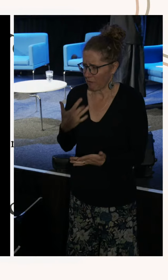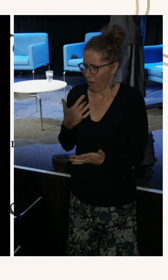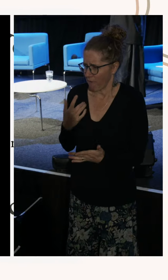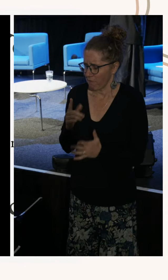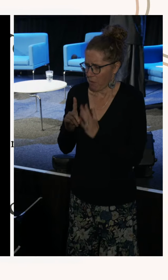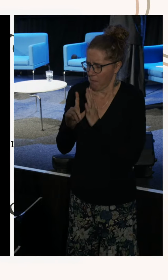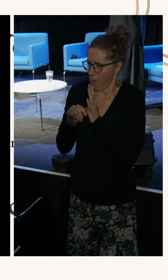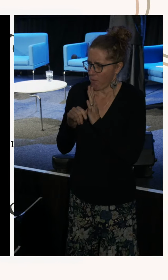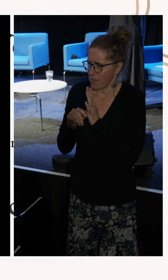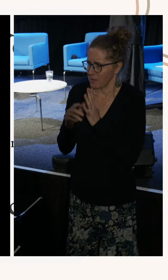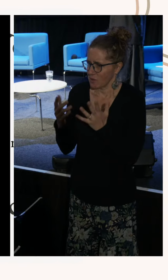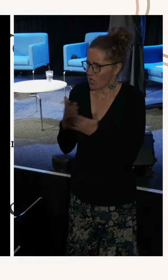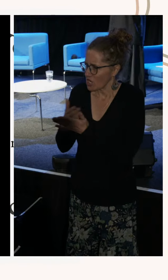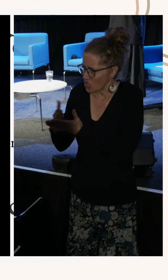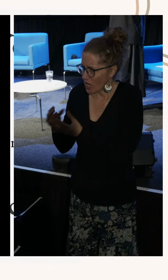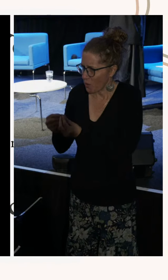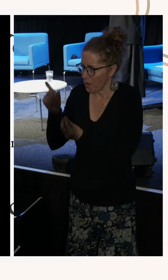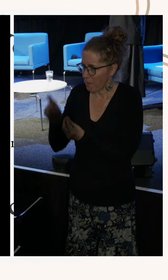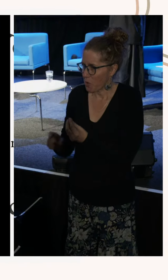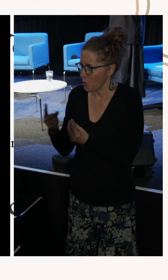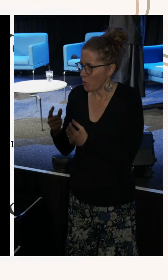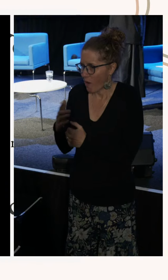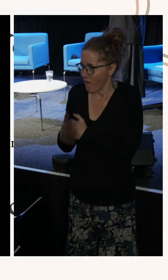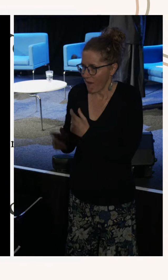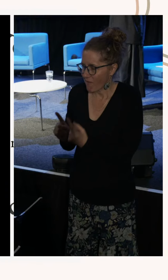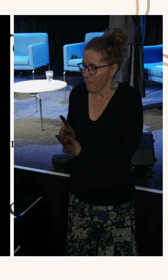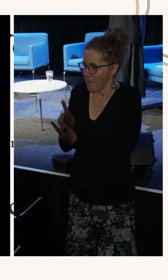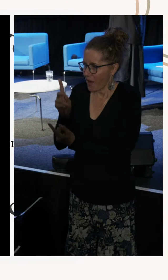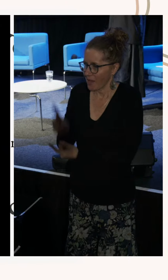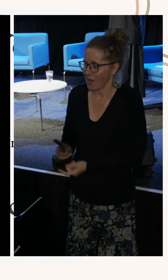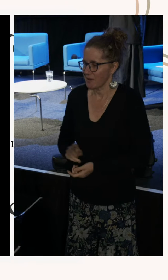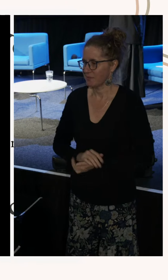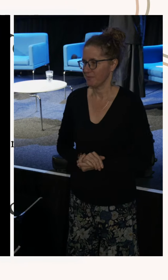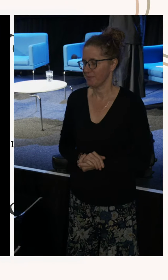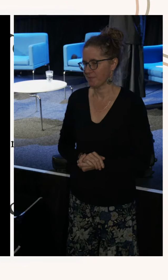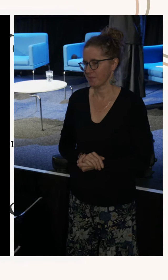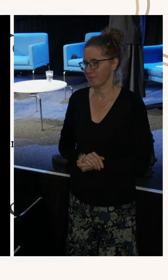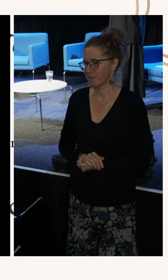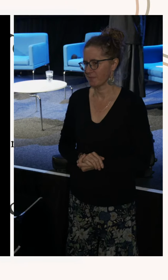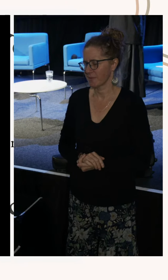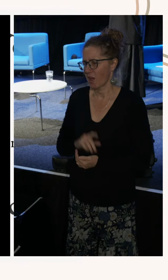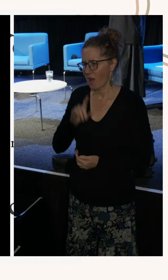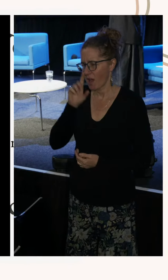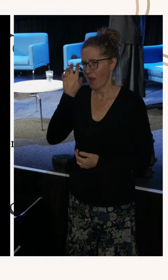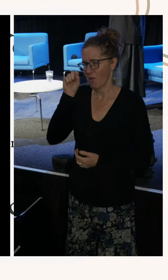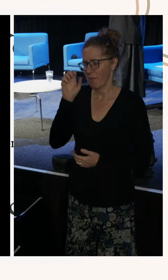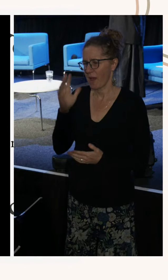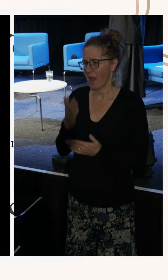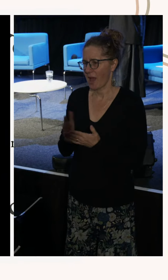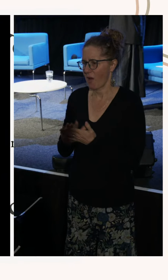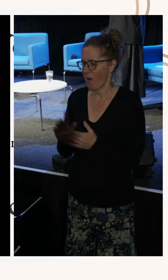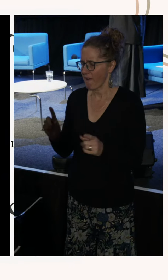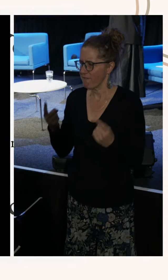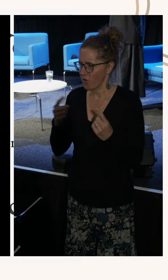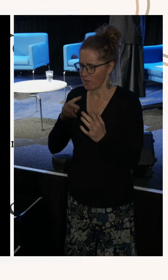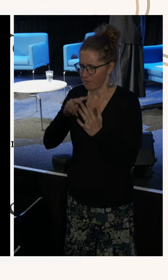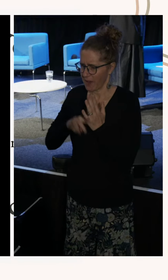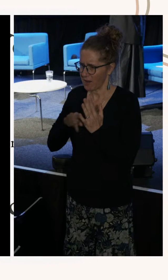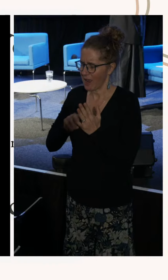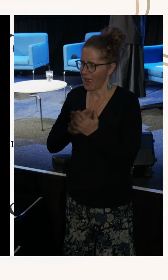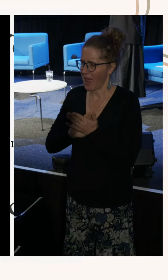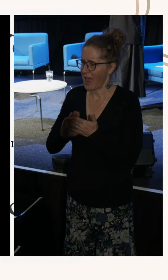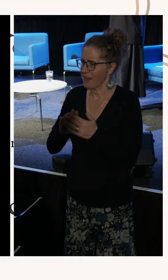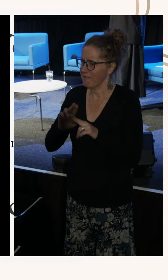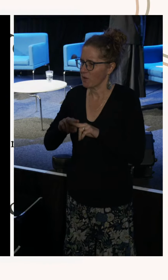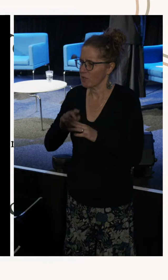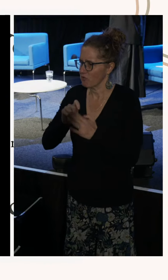with someone we will never meet again. I don't remember how I first came to Hanif Akurabi's writing, but I do know that it was something